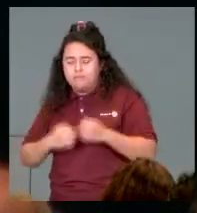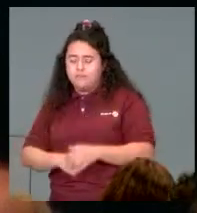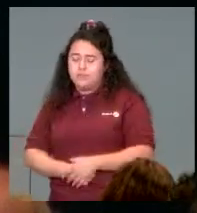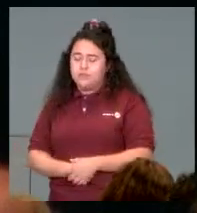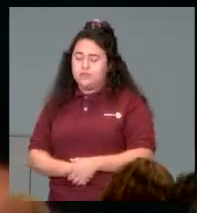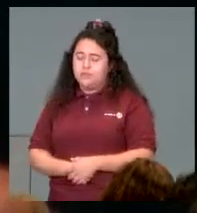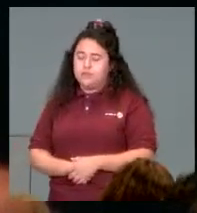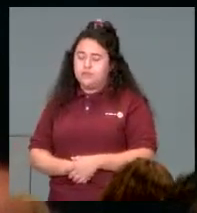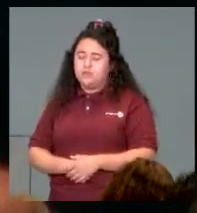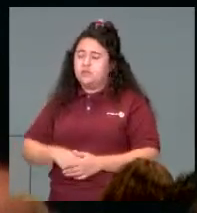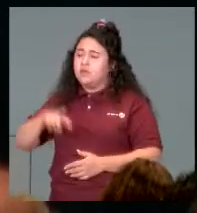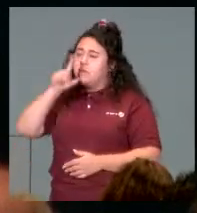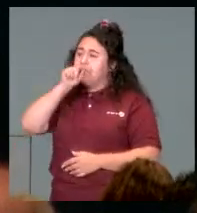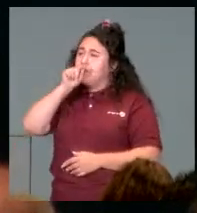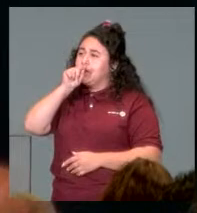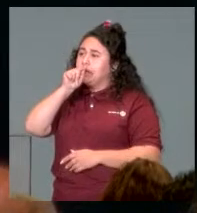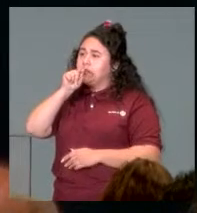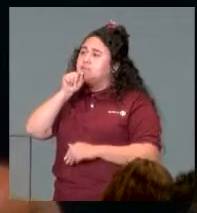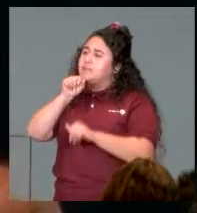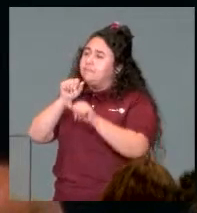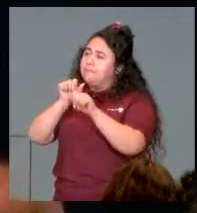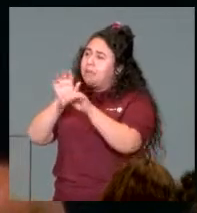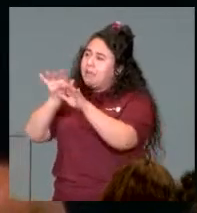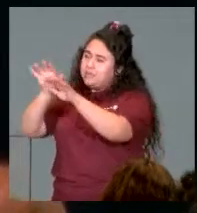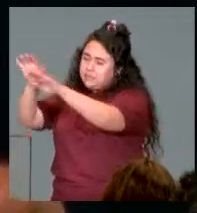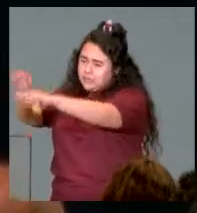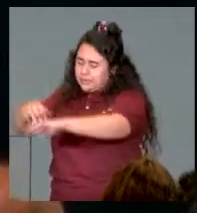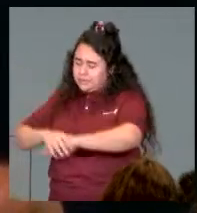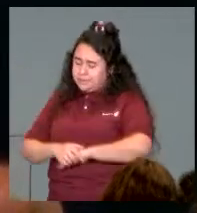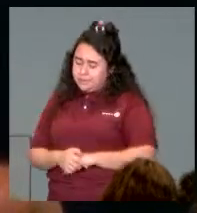A crow's passing.